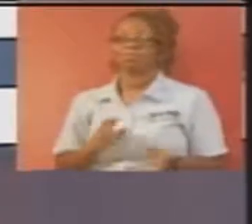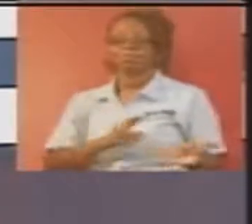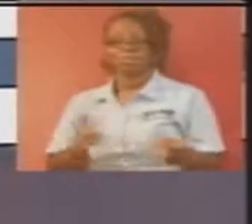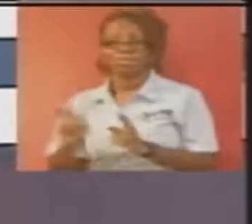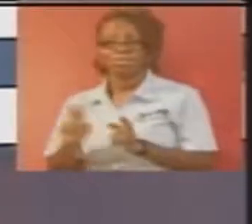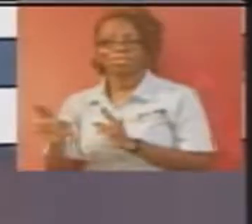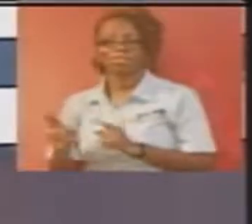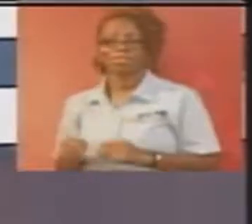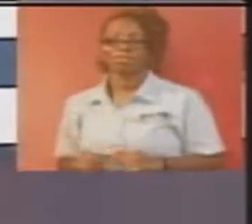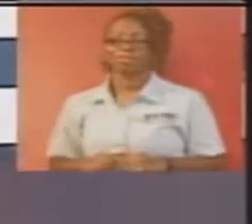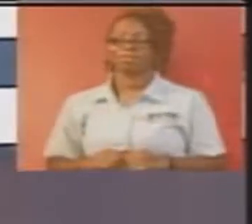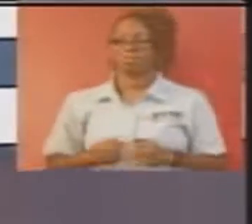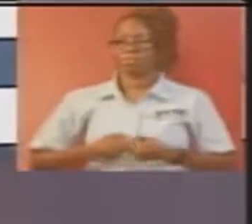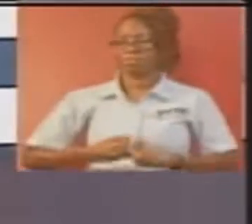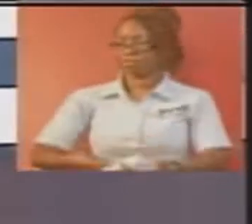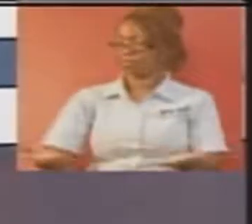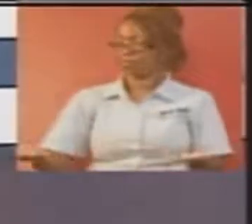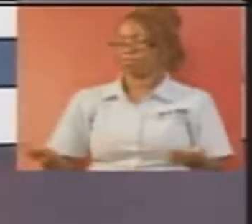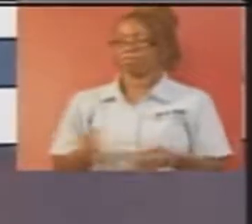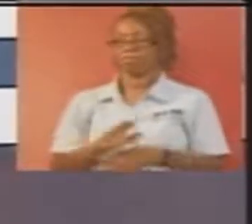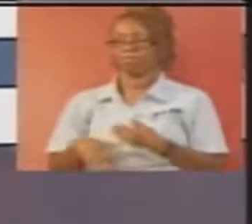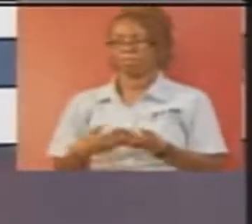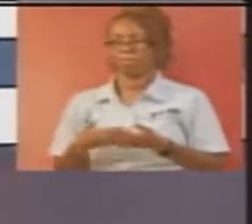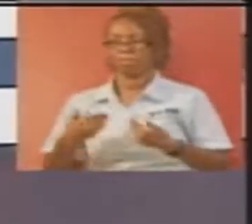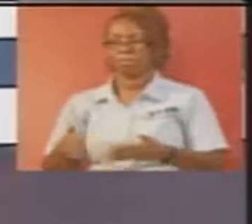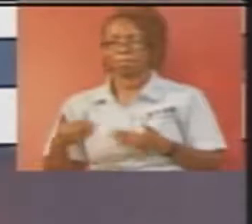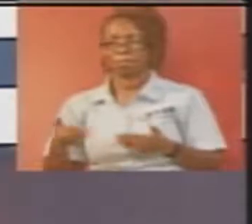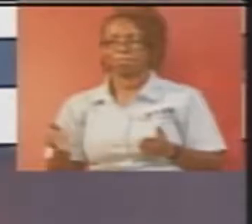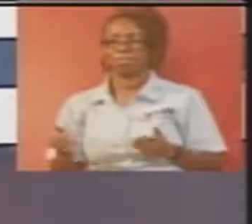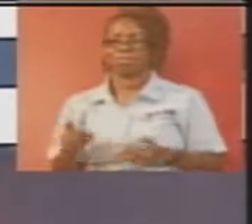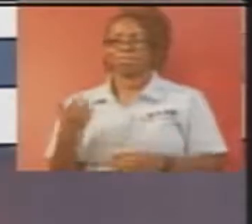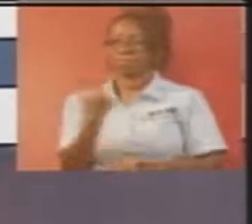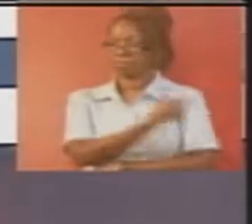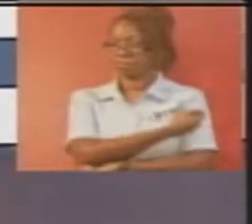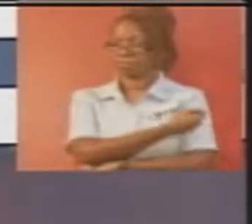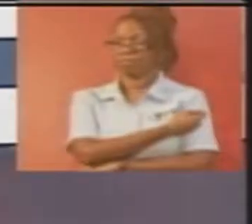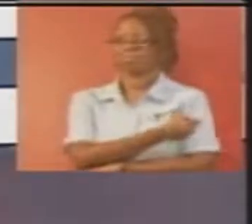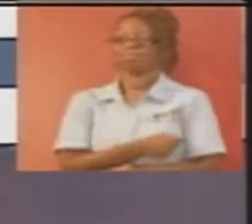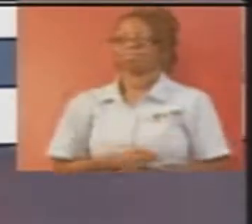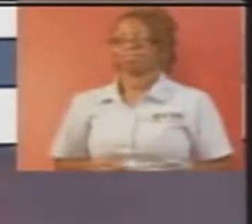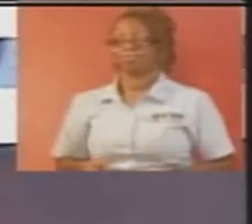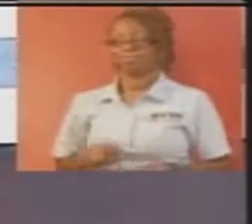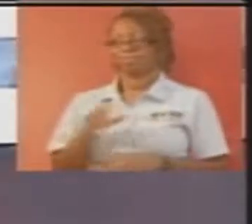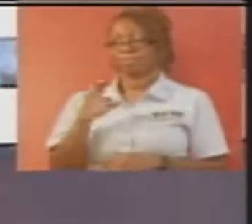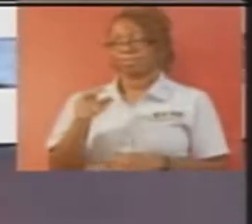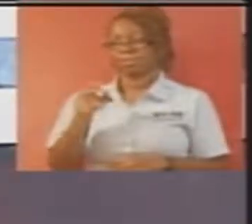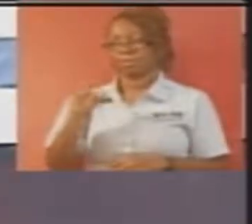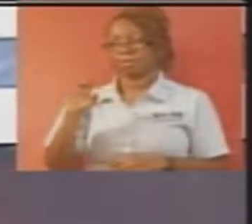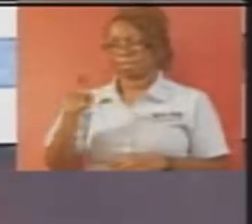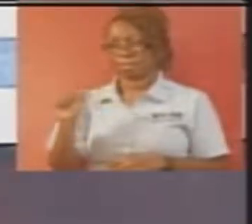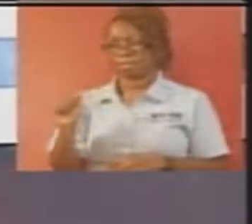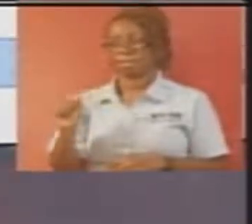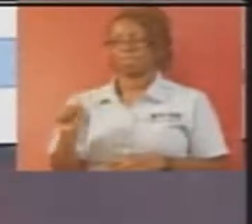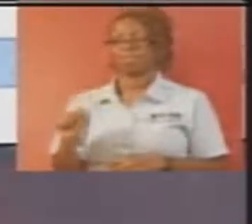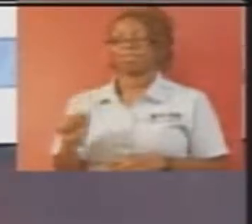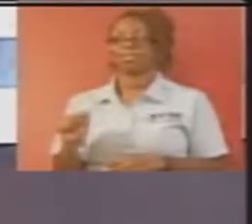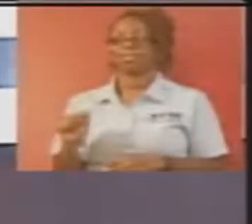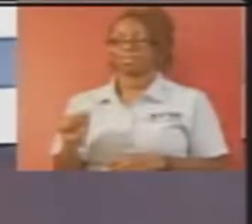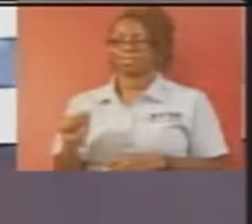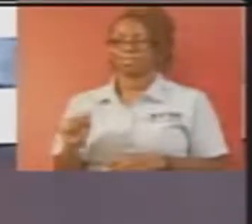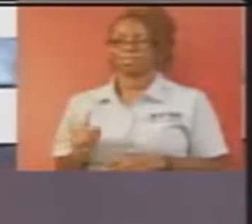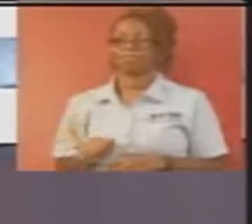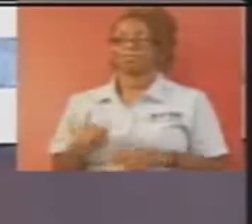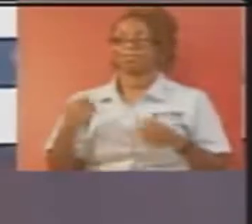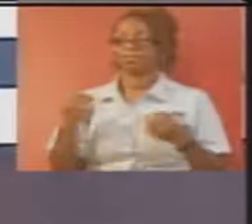vaccines. We review global level information from WHO, UNICEF related to COVID-19 vaccines and